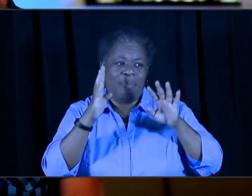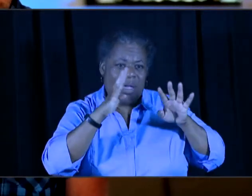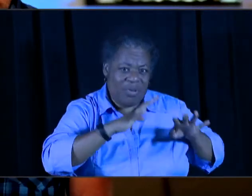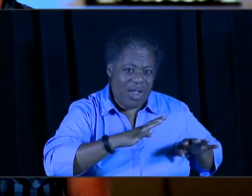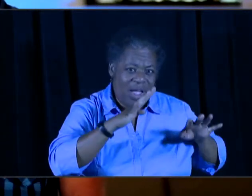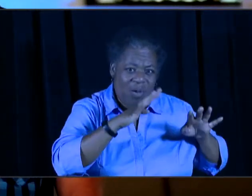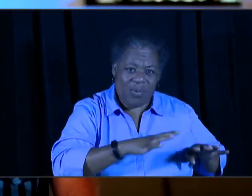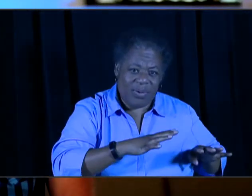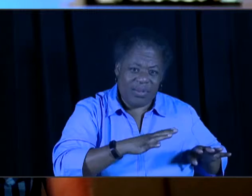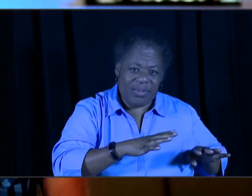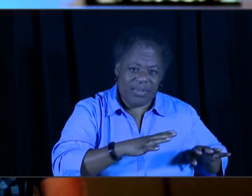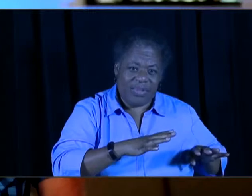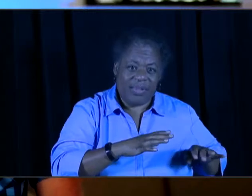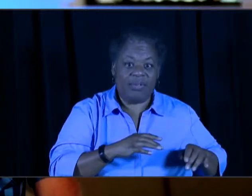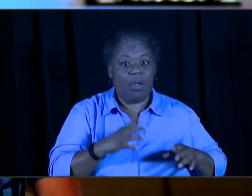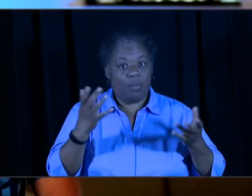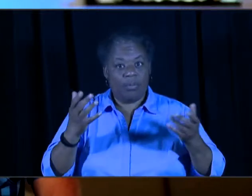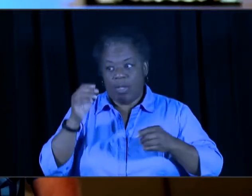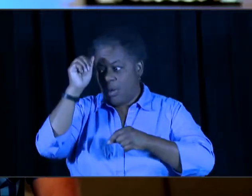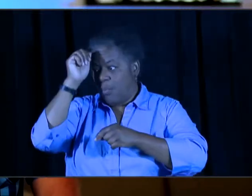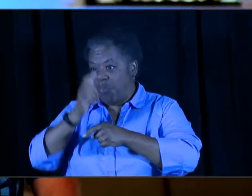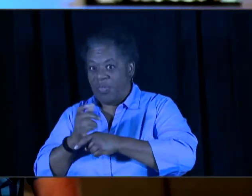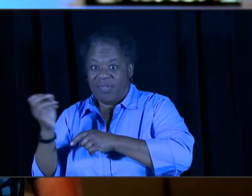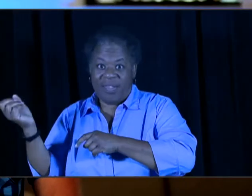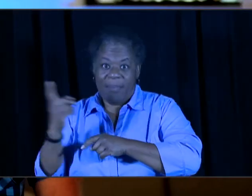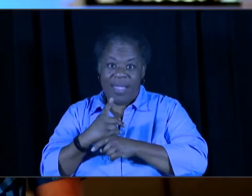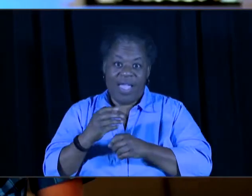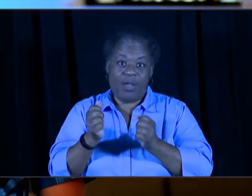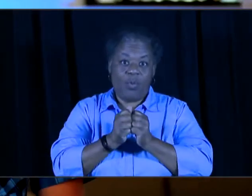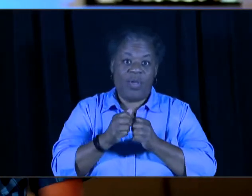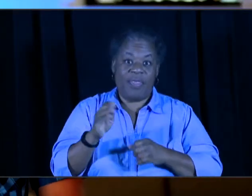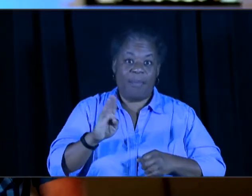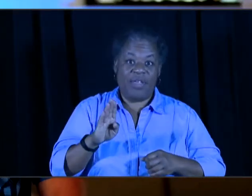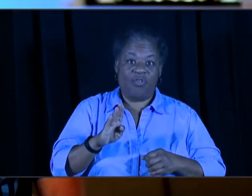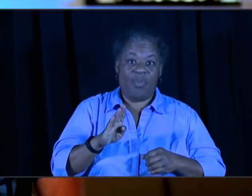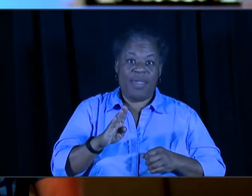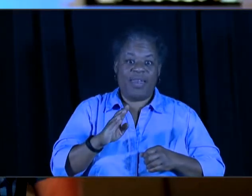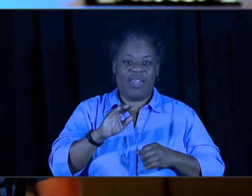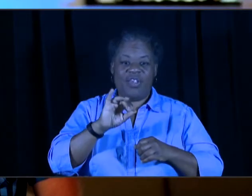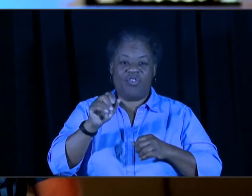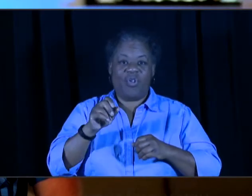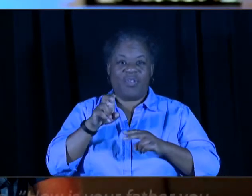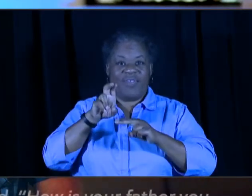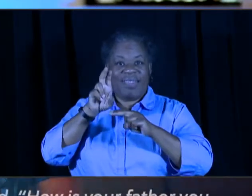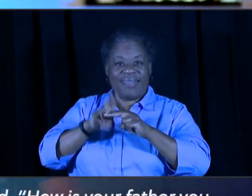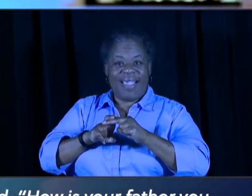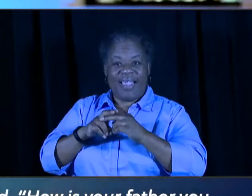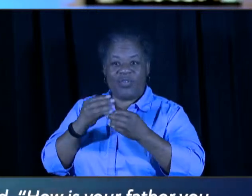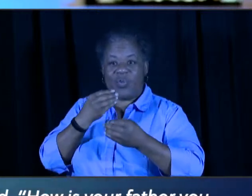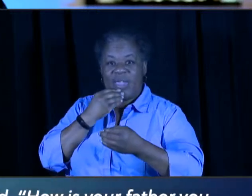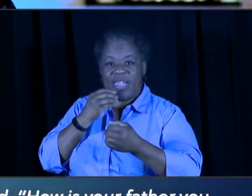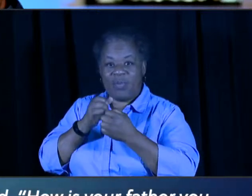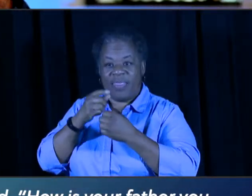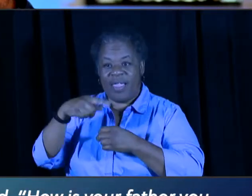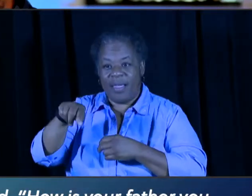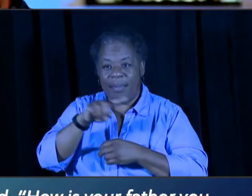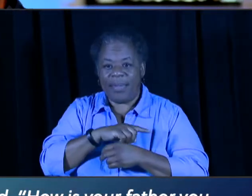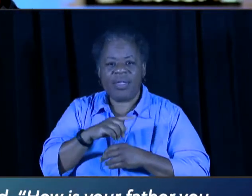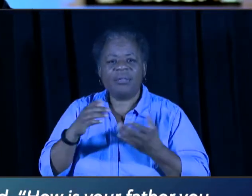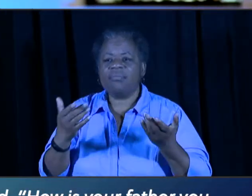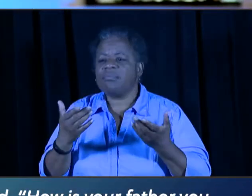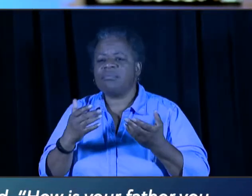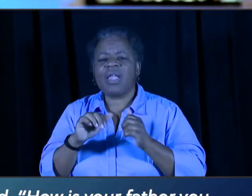And so when they returned the second time with Benjamin, Joseph sat down to eat with them. He asked them how they